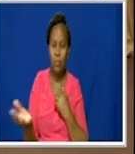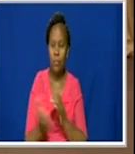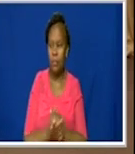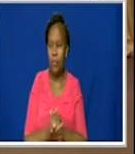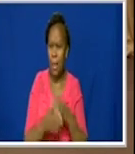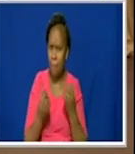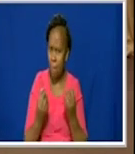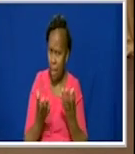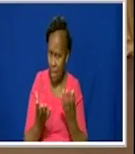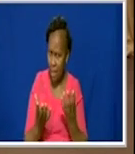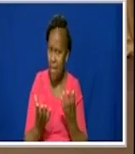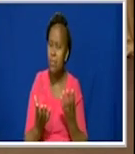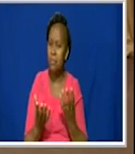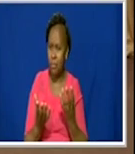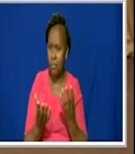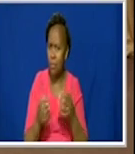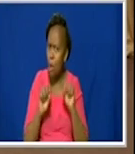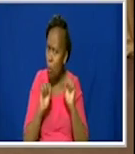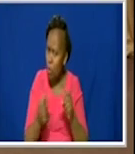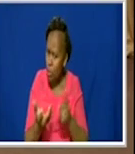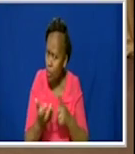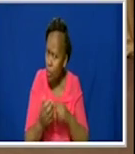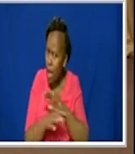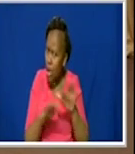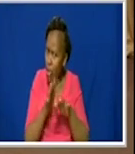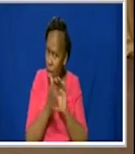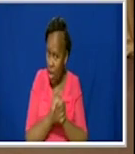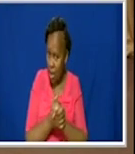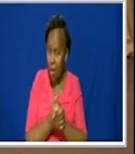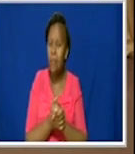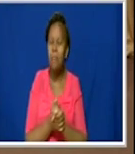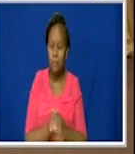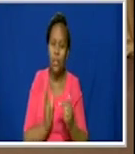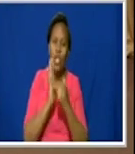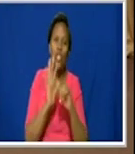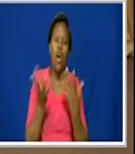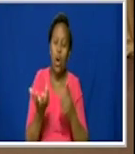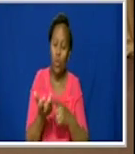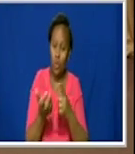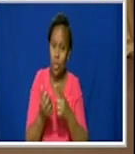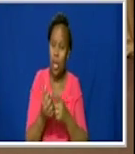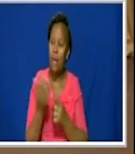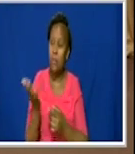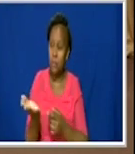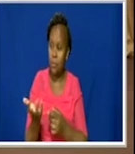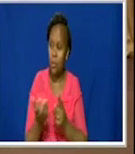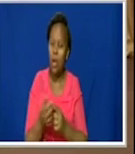Wow, there are many. There are many. Will you be able to count? Yes. Okay. Let me show you how to count, okay? Okay. We